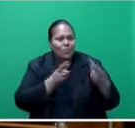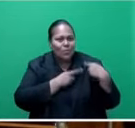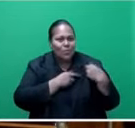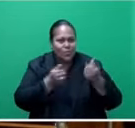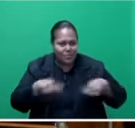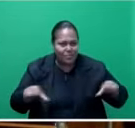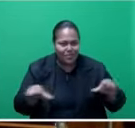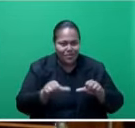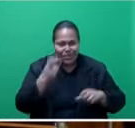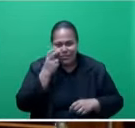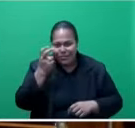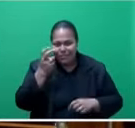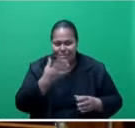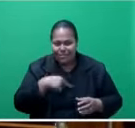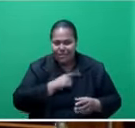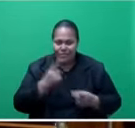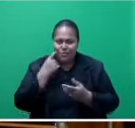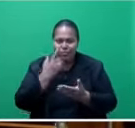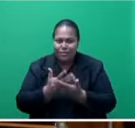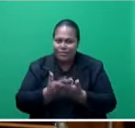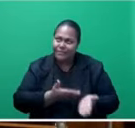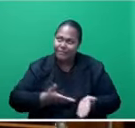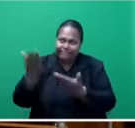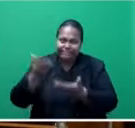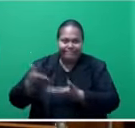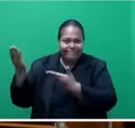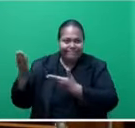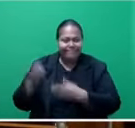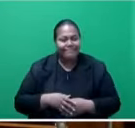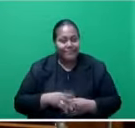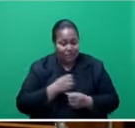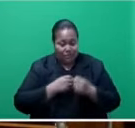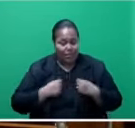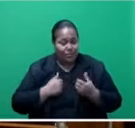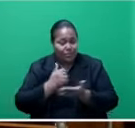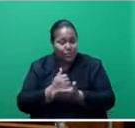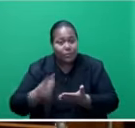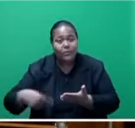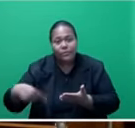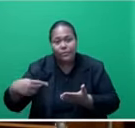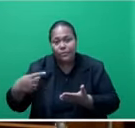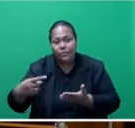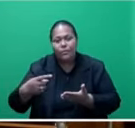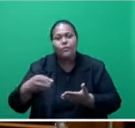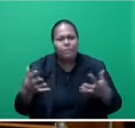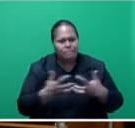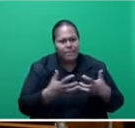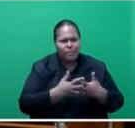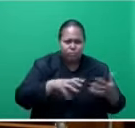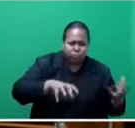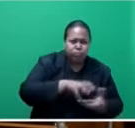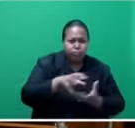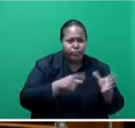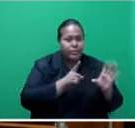So our support, Mr. Speaker, sir, will continue, and more so in light of tropical cyclones Yasser and